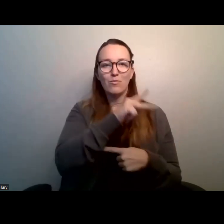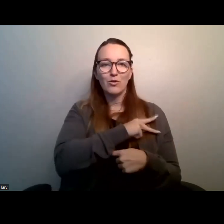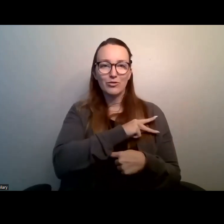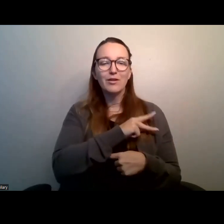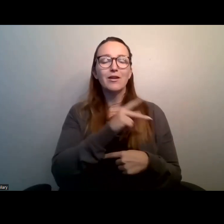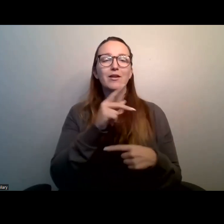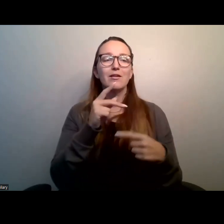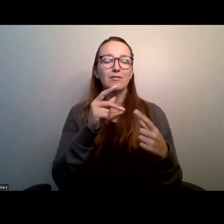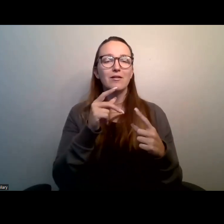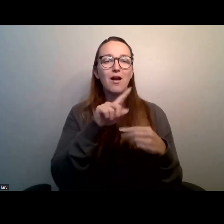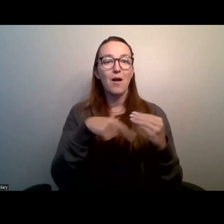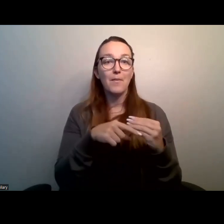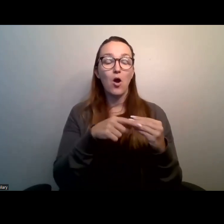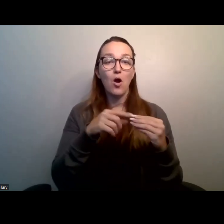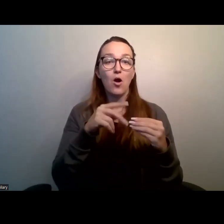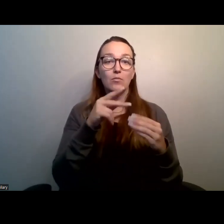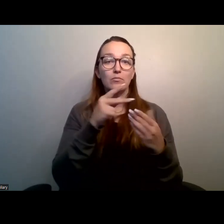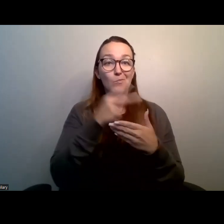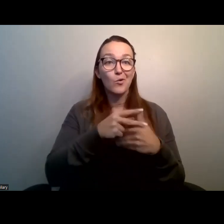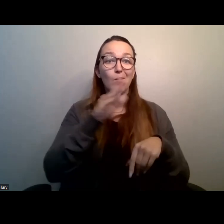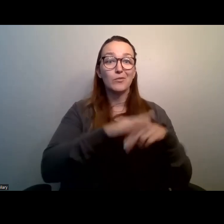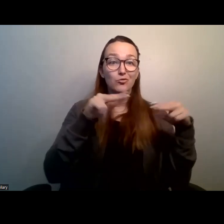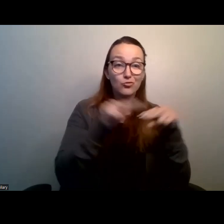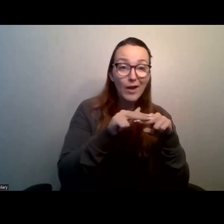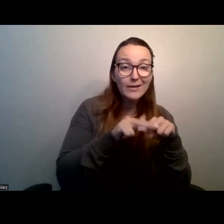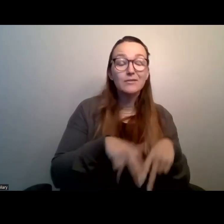programs that are on trains, boats,